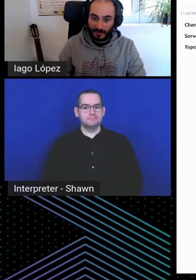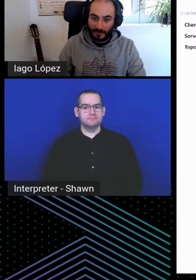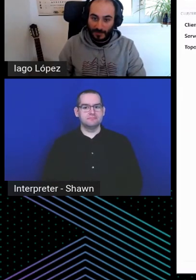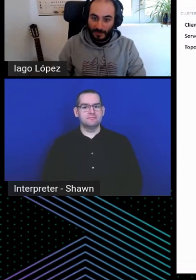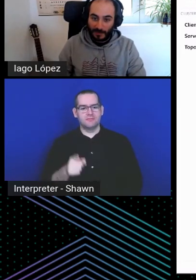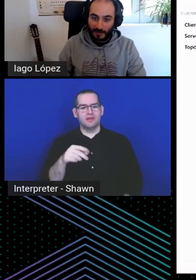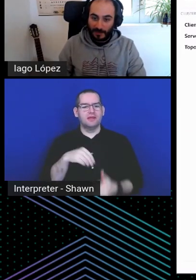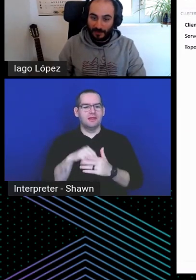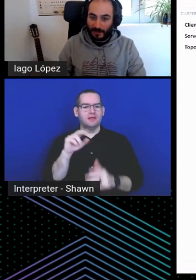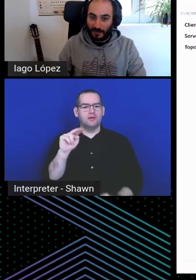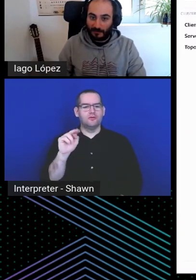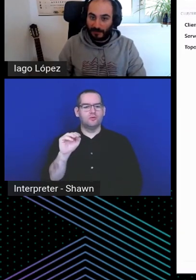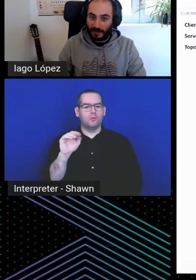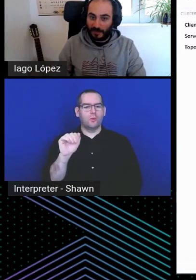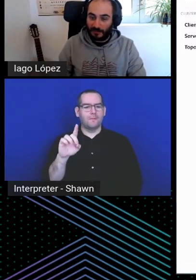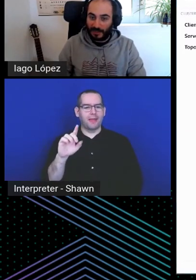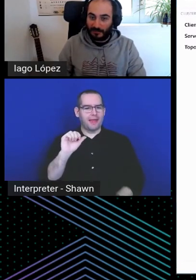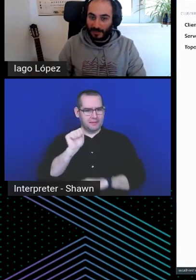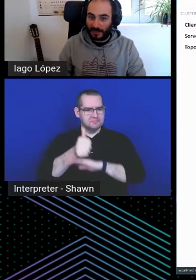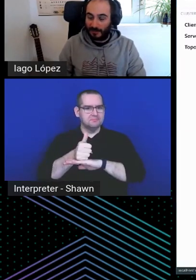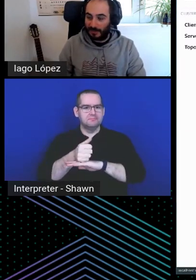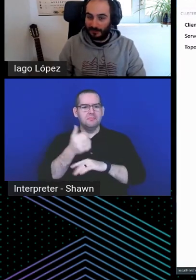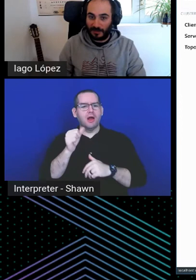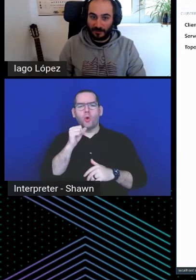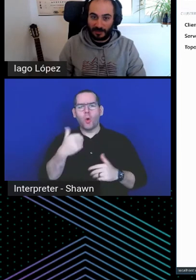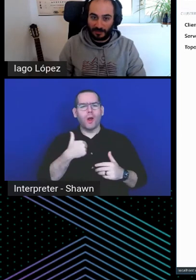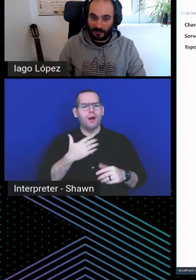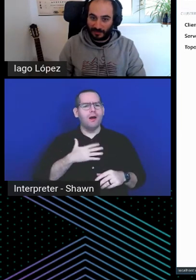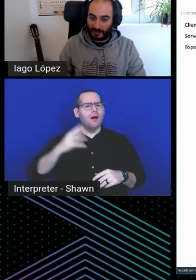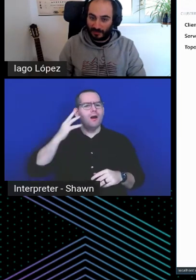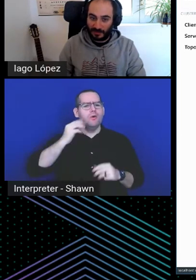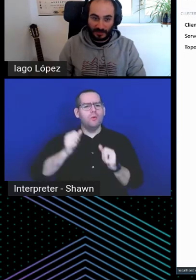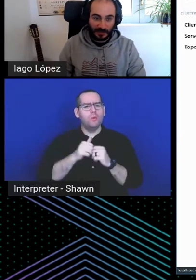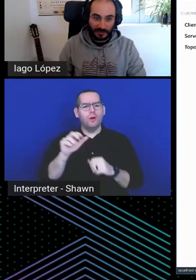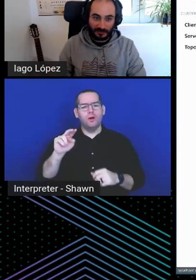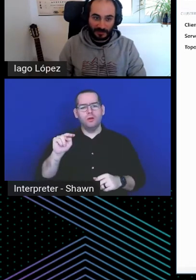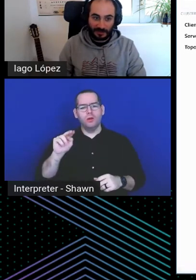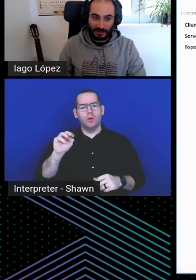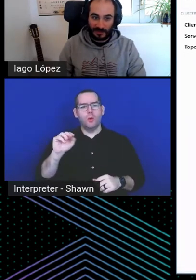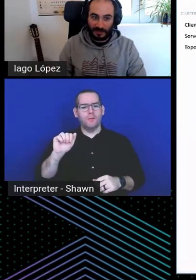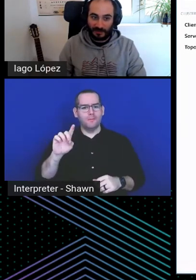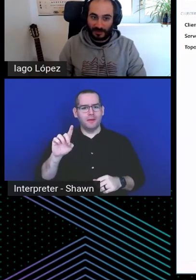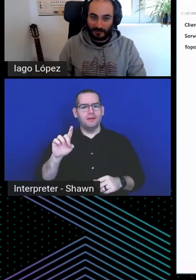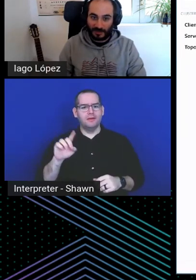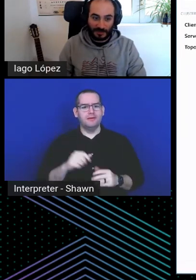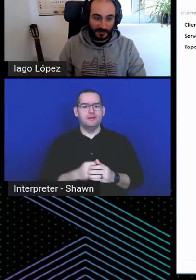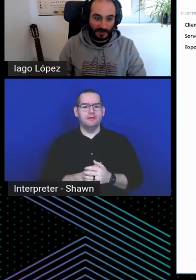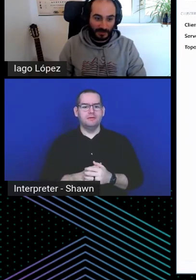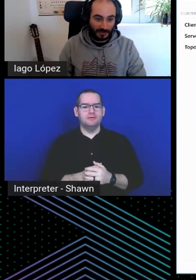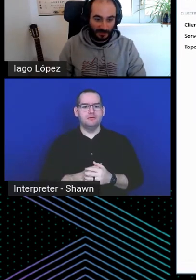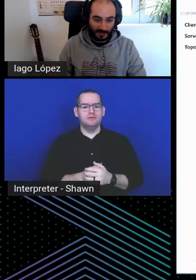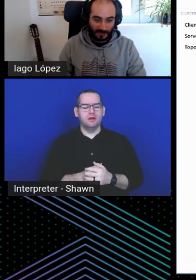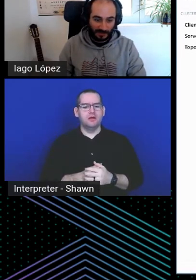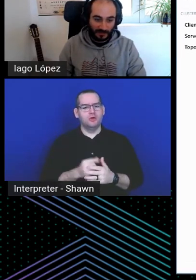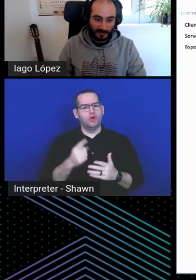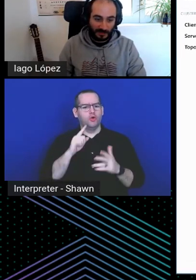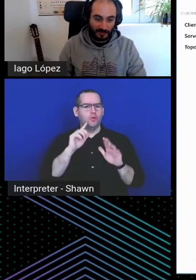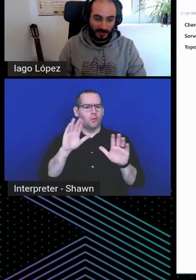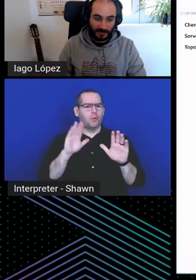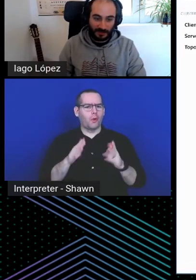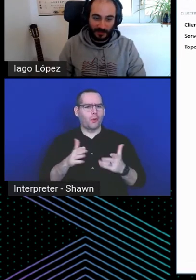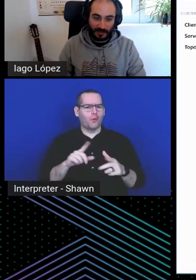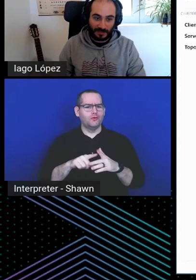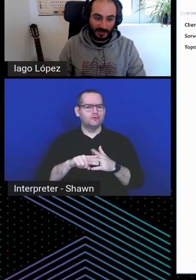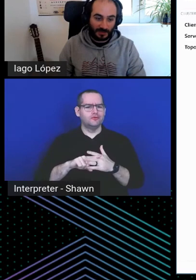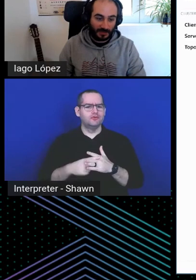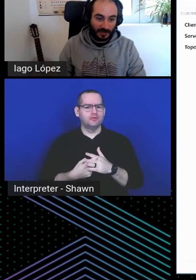documentation. And I don't really have much experience with Nomad, so this was a great way to start, just